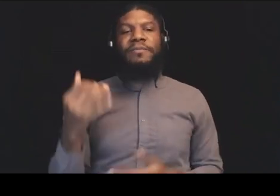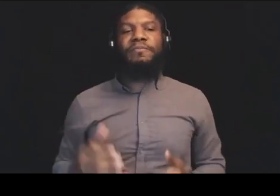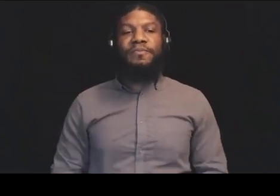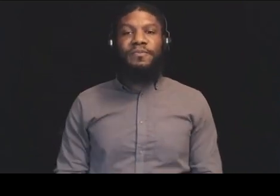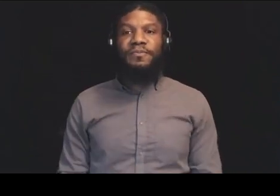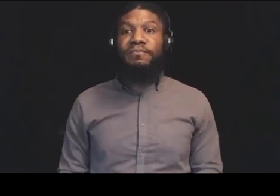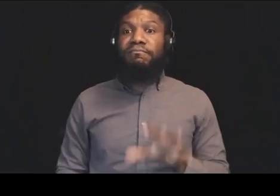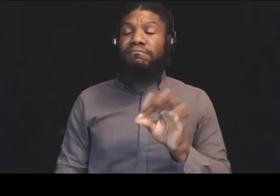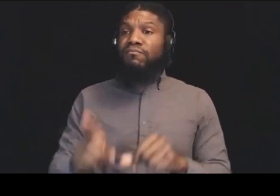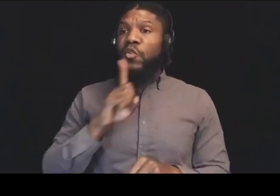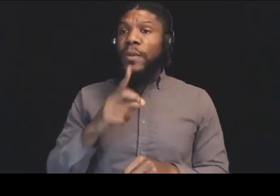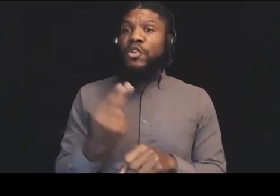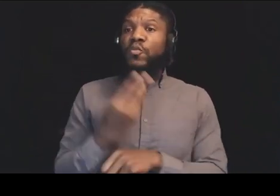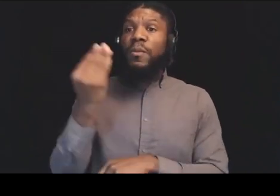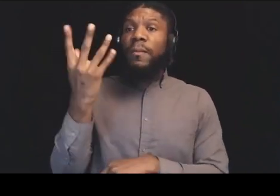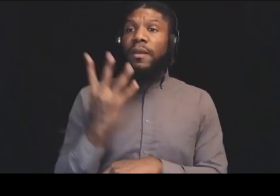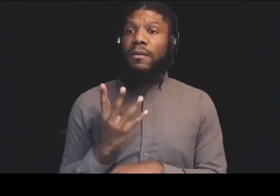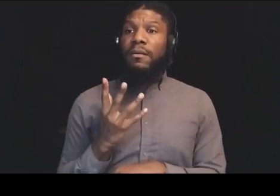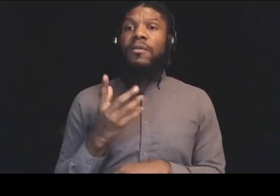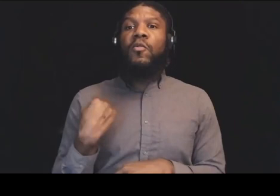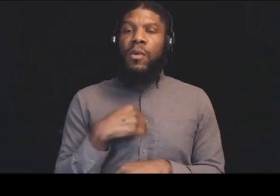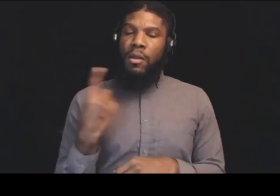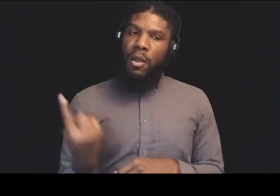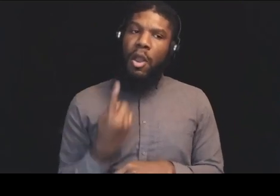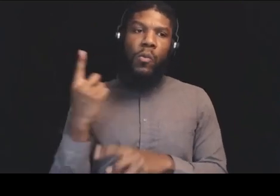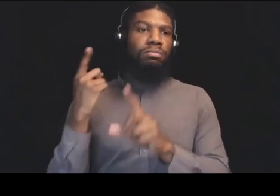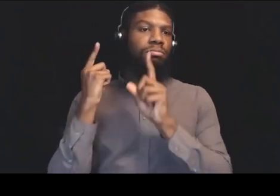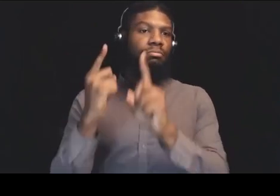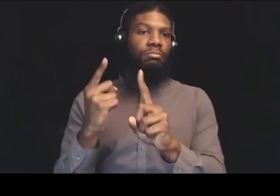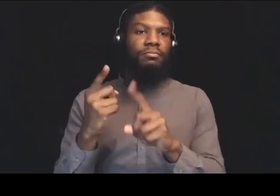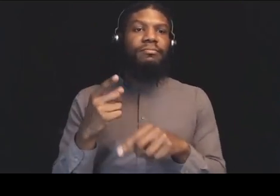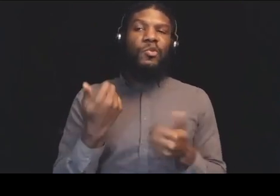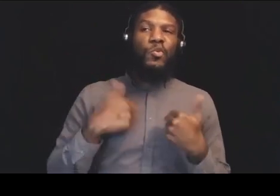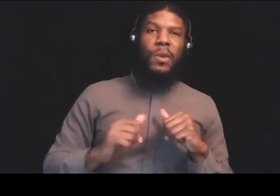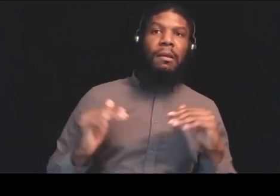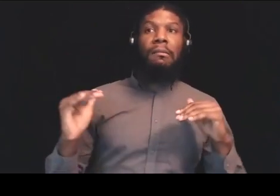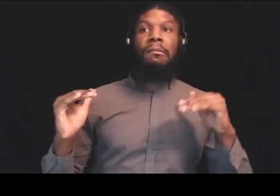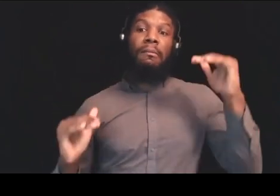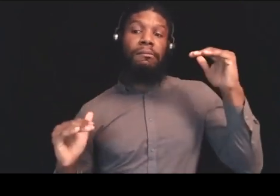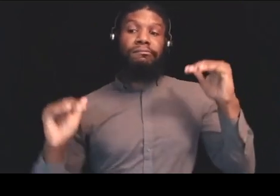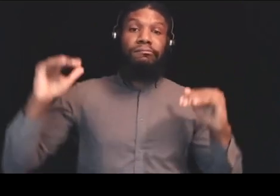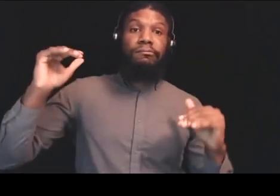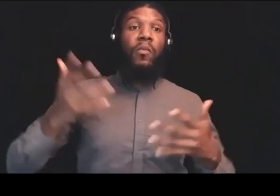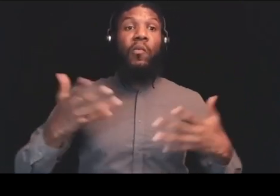Yeah, that's really useful. I think we always want to make sure, I think we're trying to balance making sure that